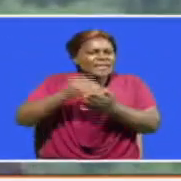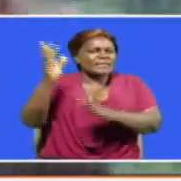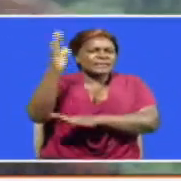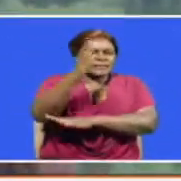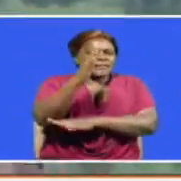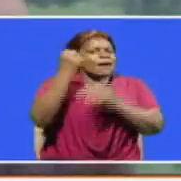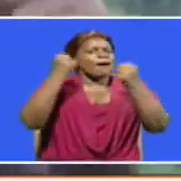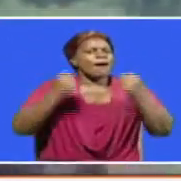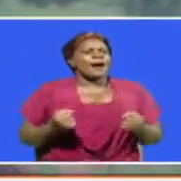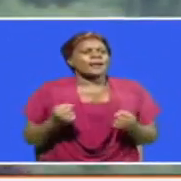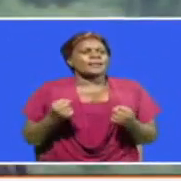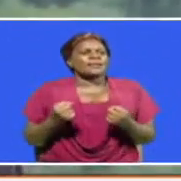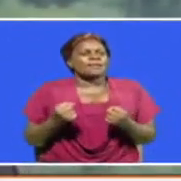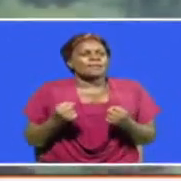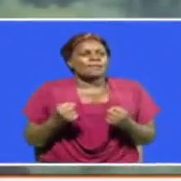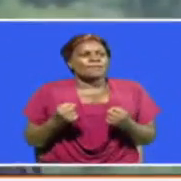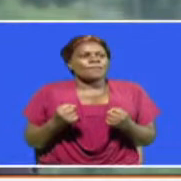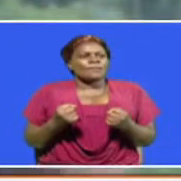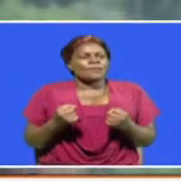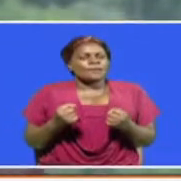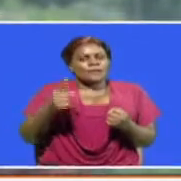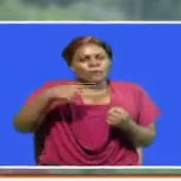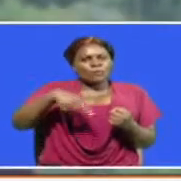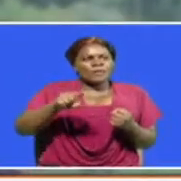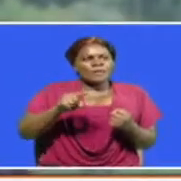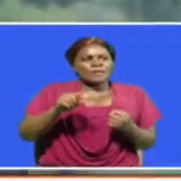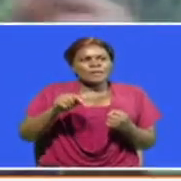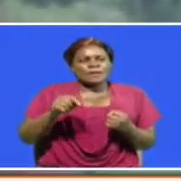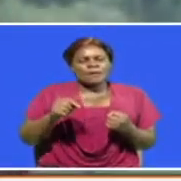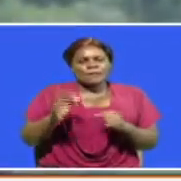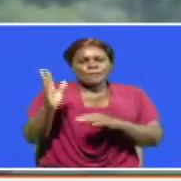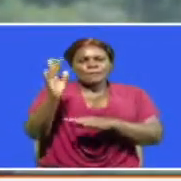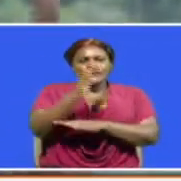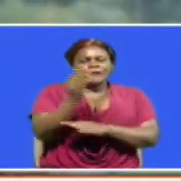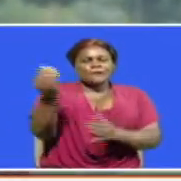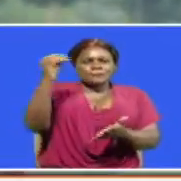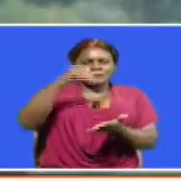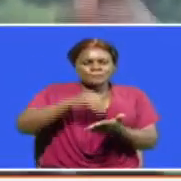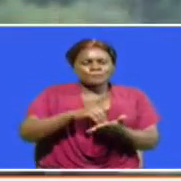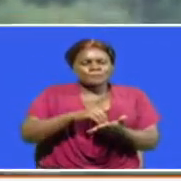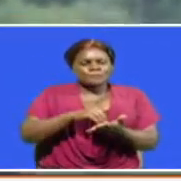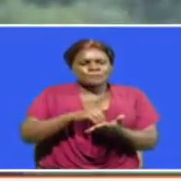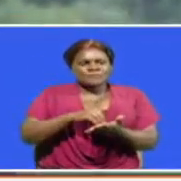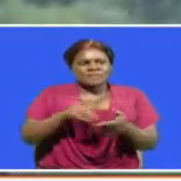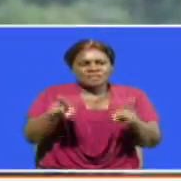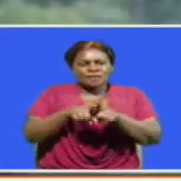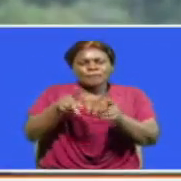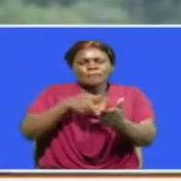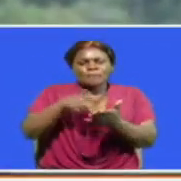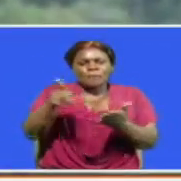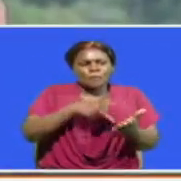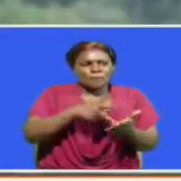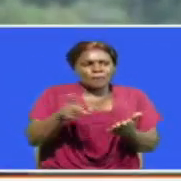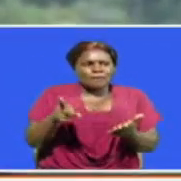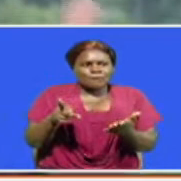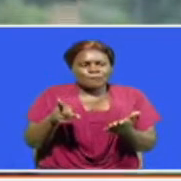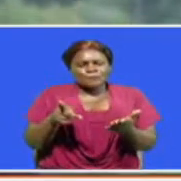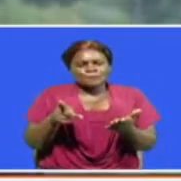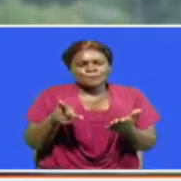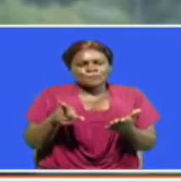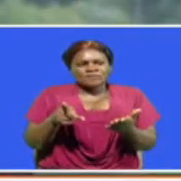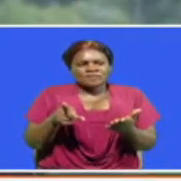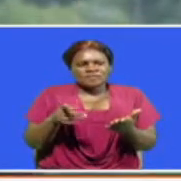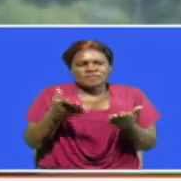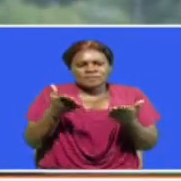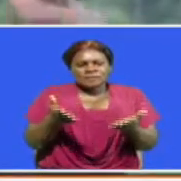hii, itakuwa shida. In fact, itabidi tuulize restoration ya Elgon teak na pia compensation ya Elgon teak. The flagship